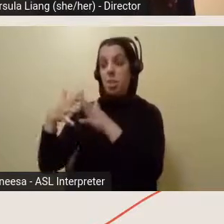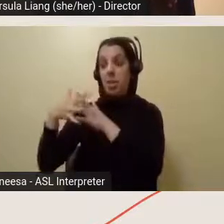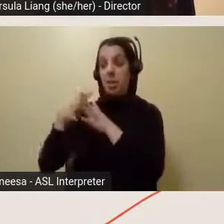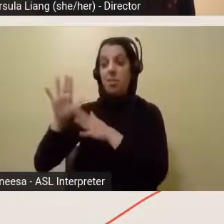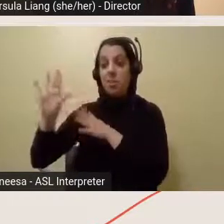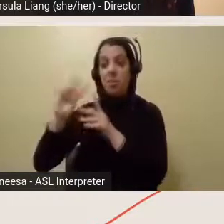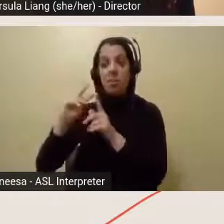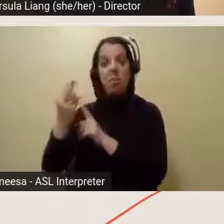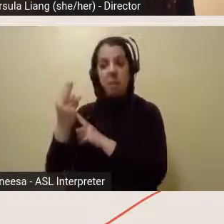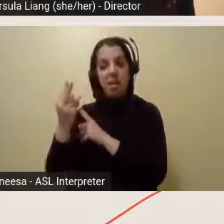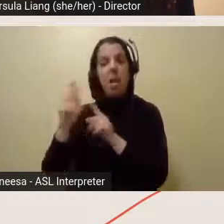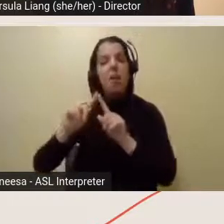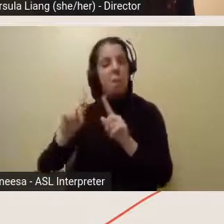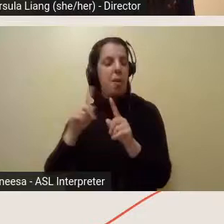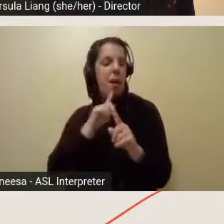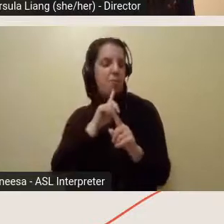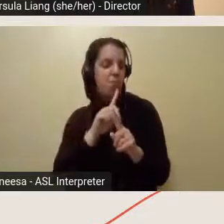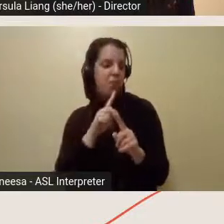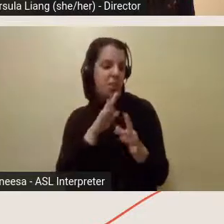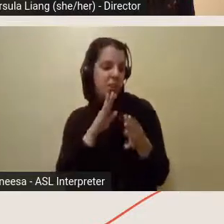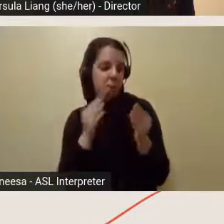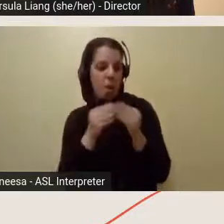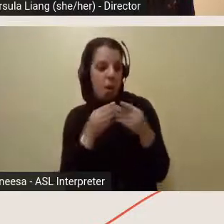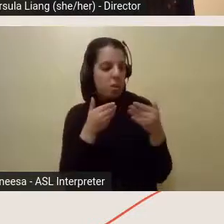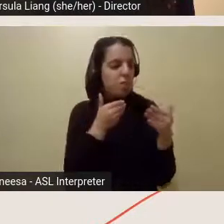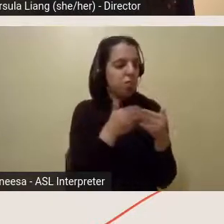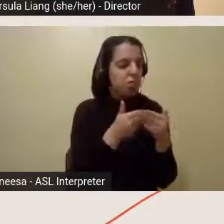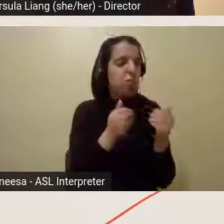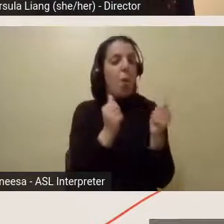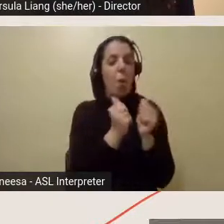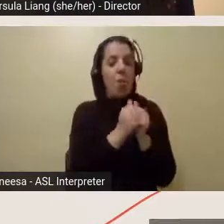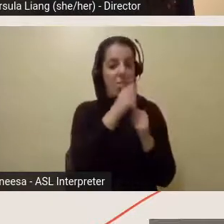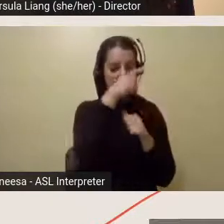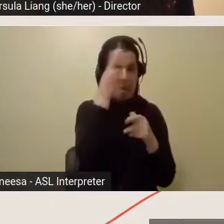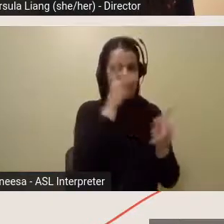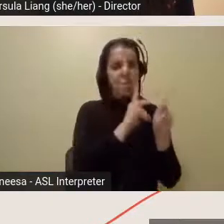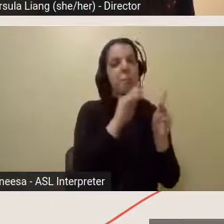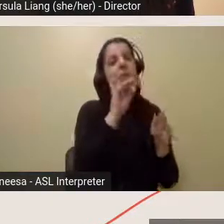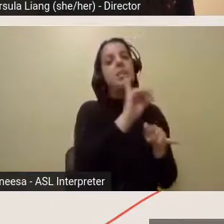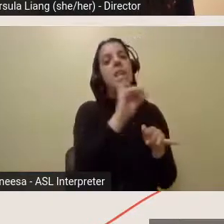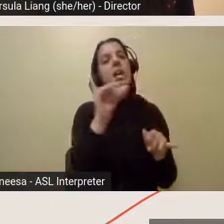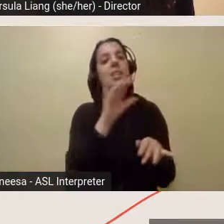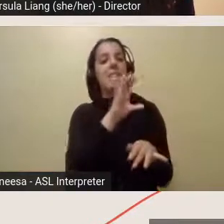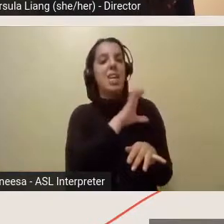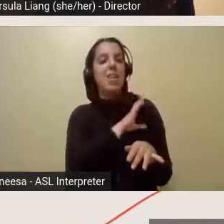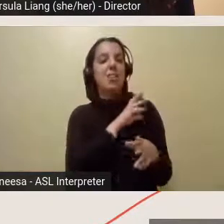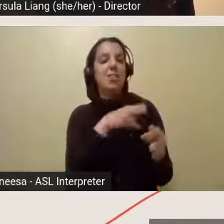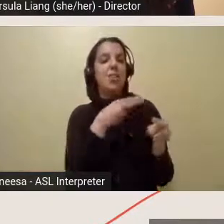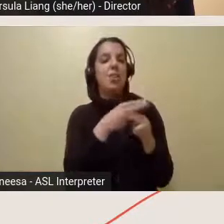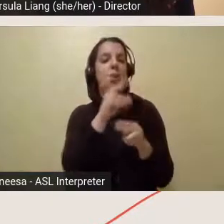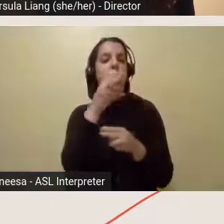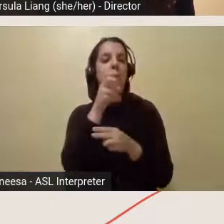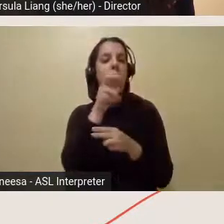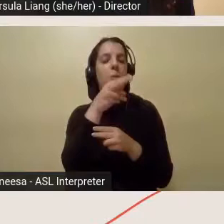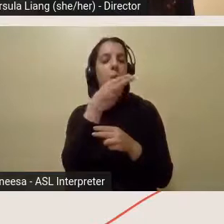felt honestly more intimate with was the Black side and characters like Hortensia, who is in some ways a difficult